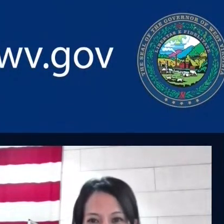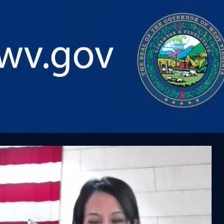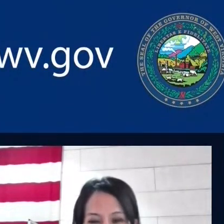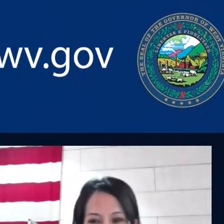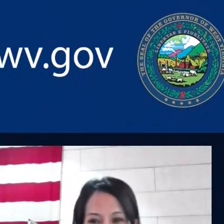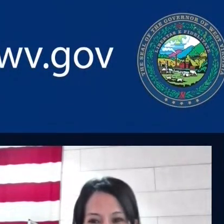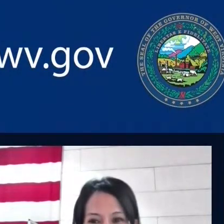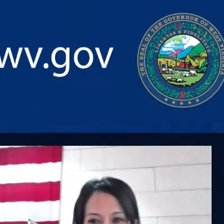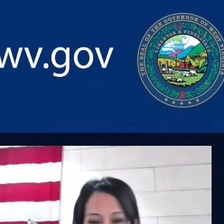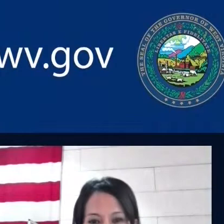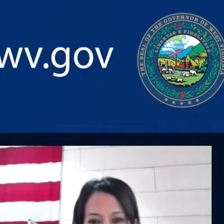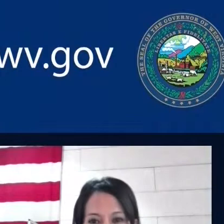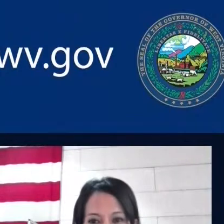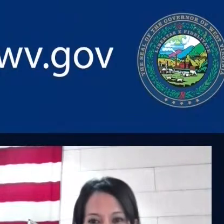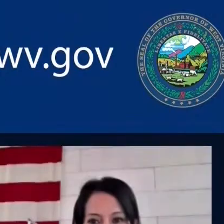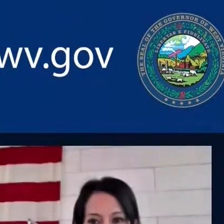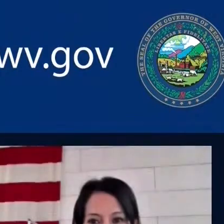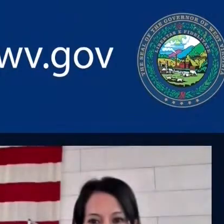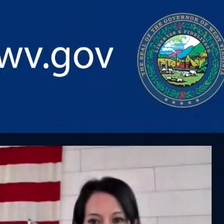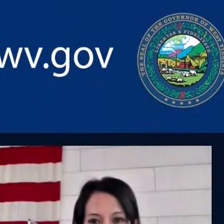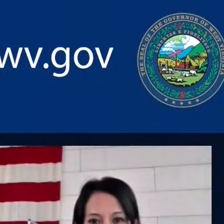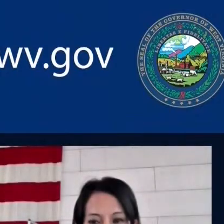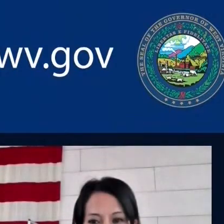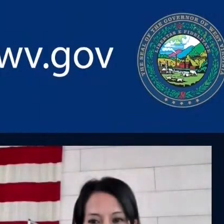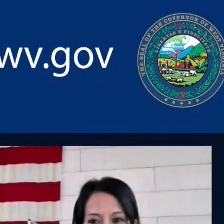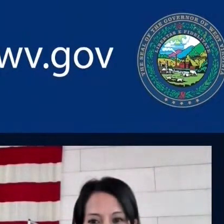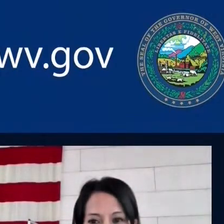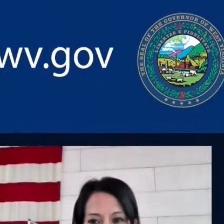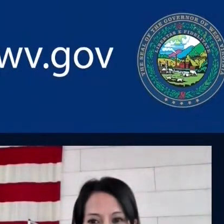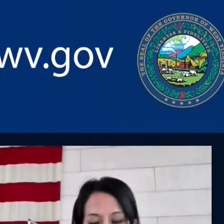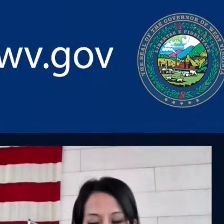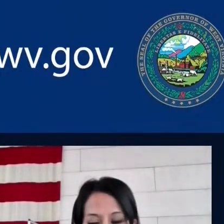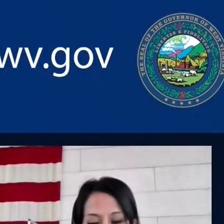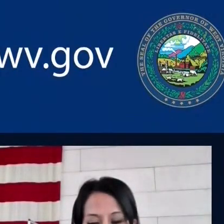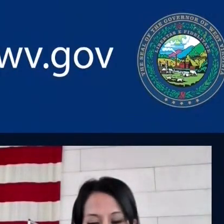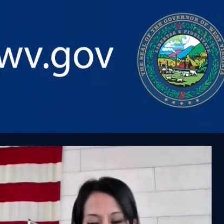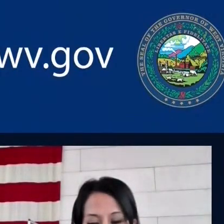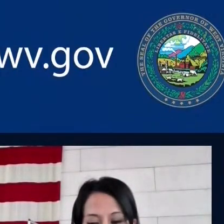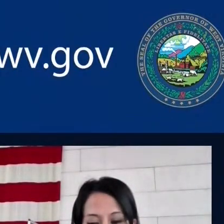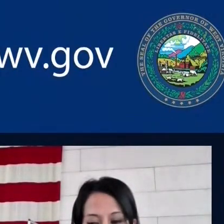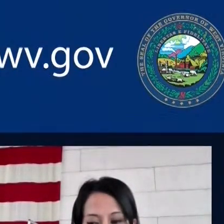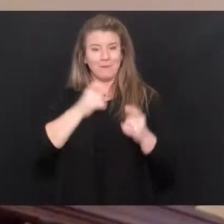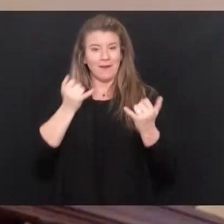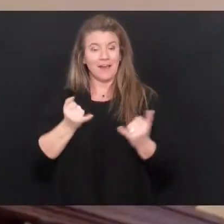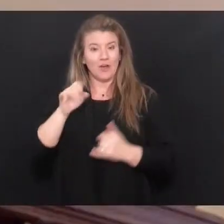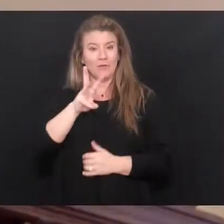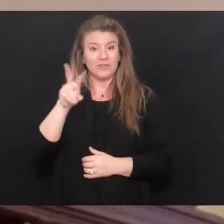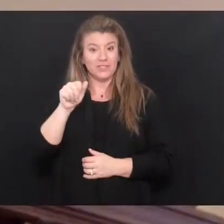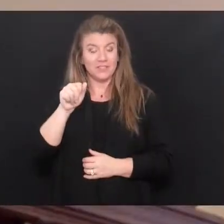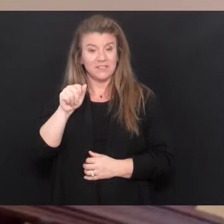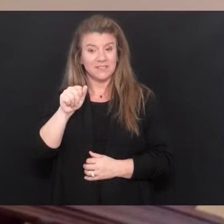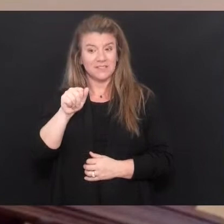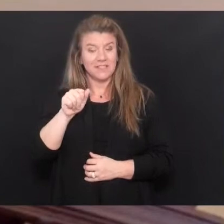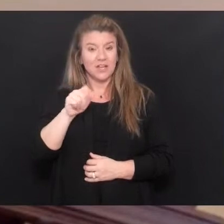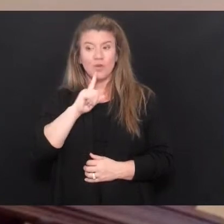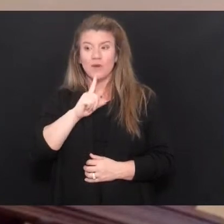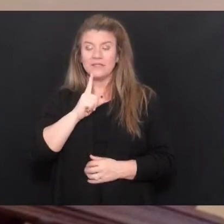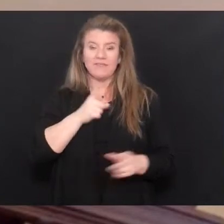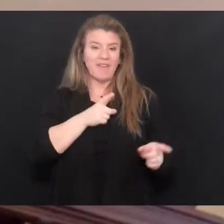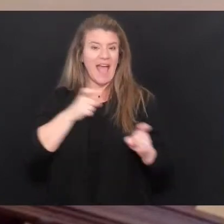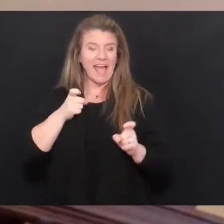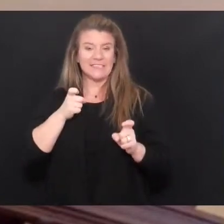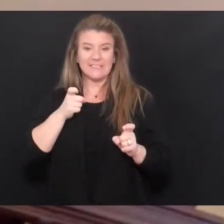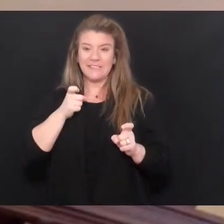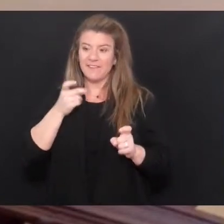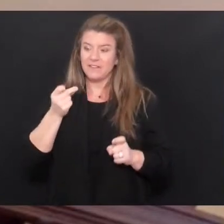Governor, I would just add, I think you've hit exactly where we are in West Virginia was fast and upfront,